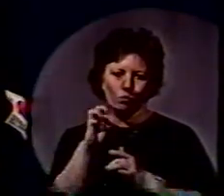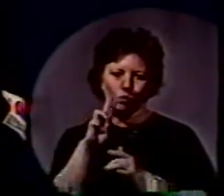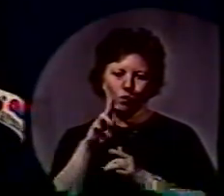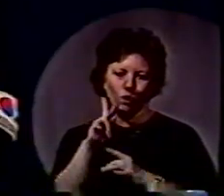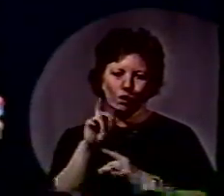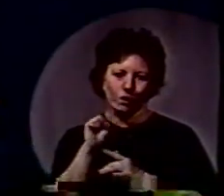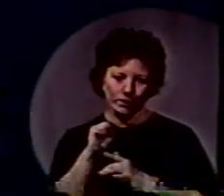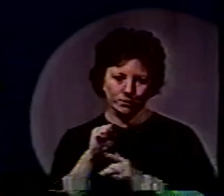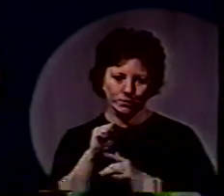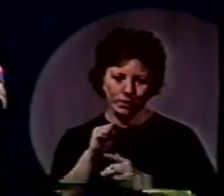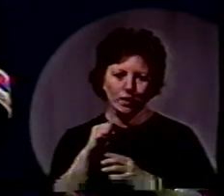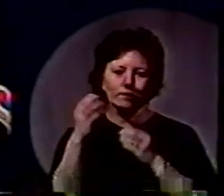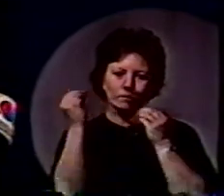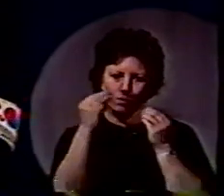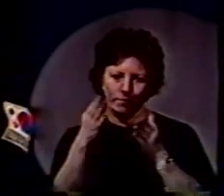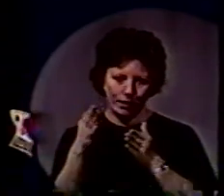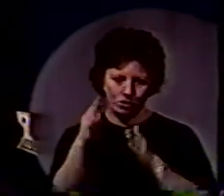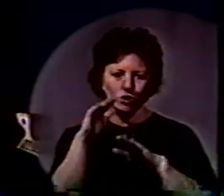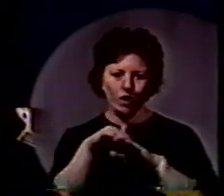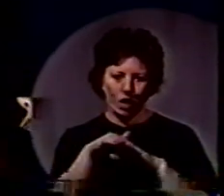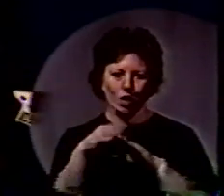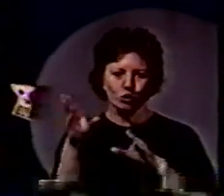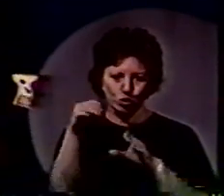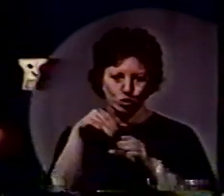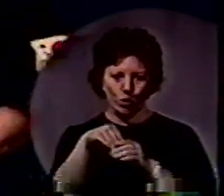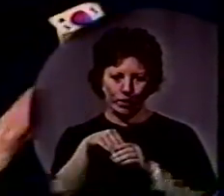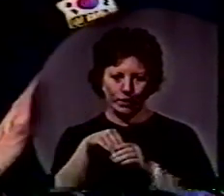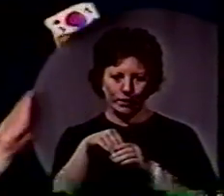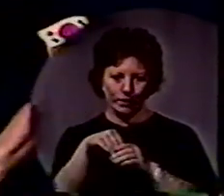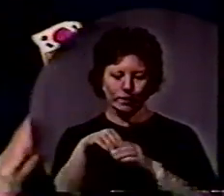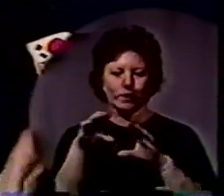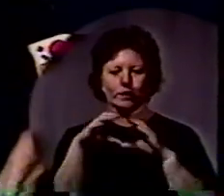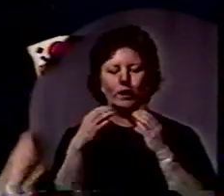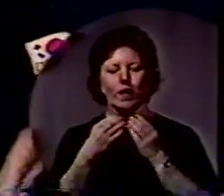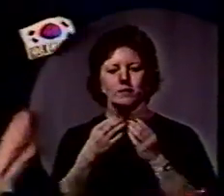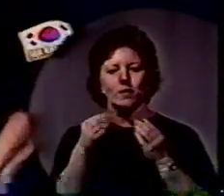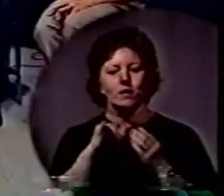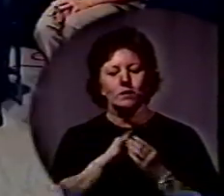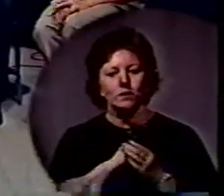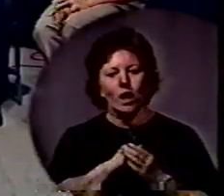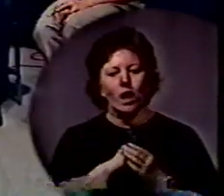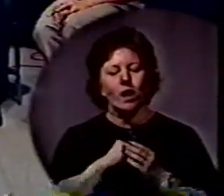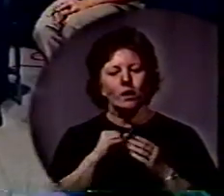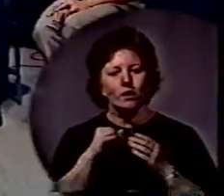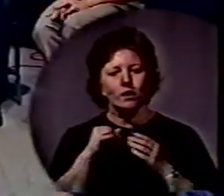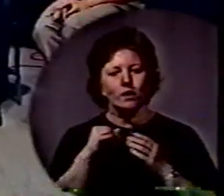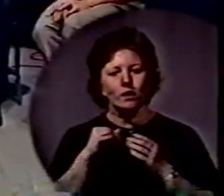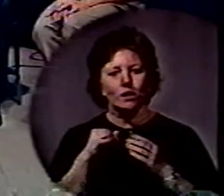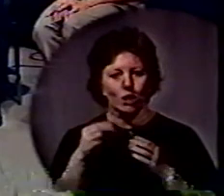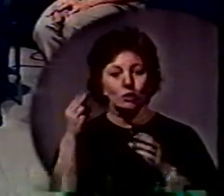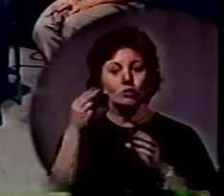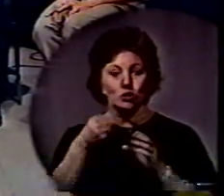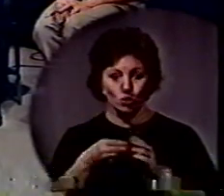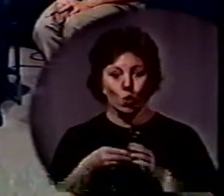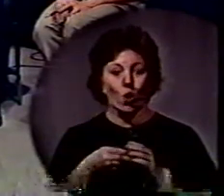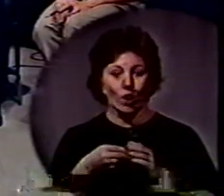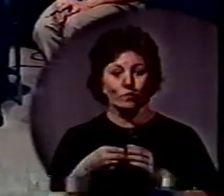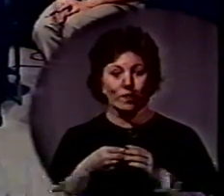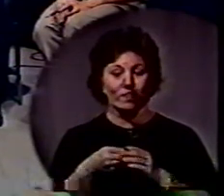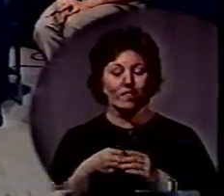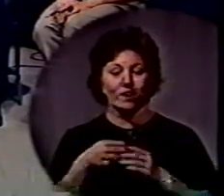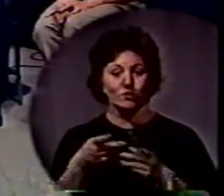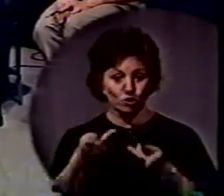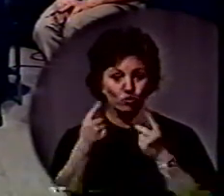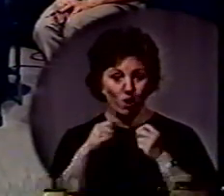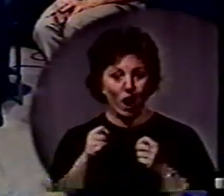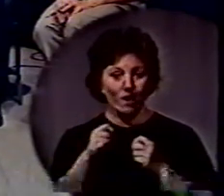coming and joining the classes. That'd be great. Yeah, I know I participated a little bit when you were doing some of those experiments with Ann, and that was